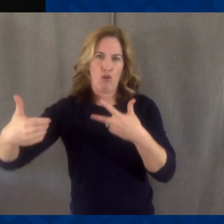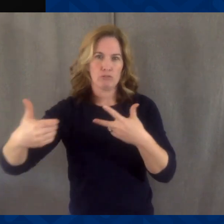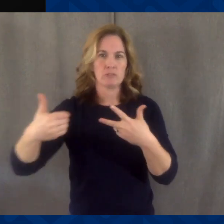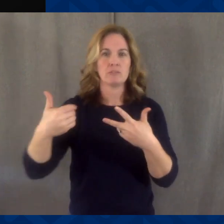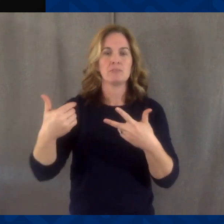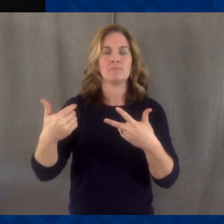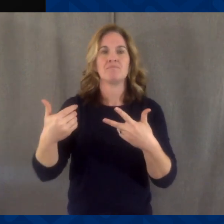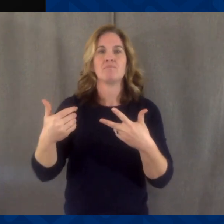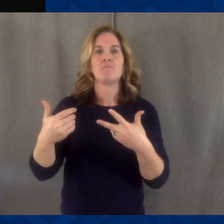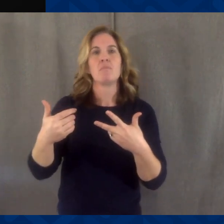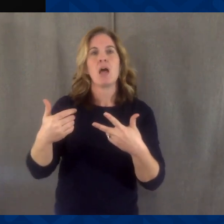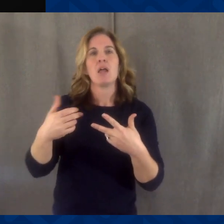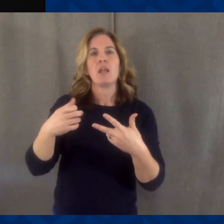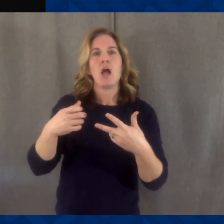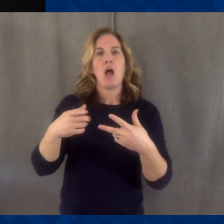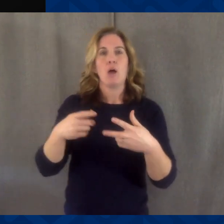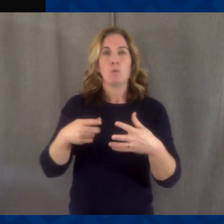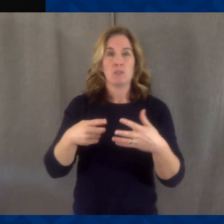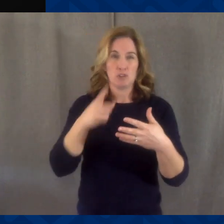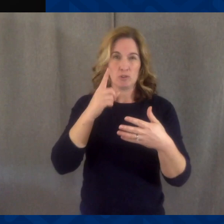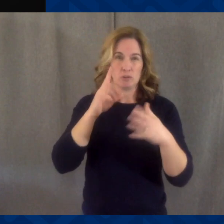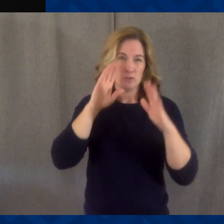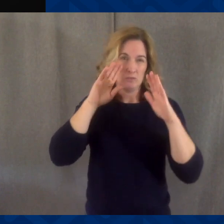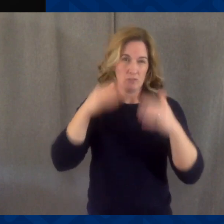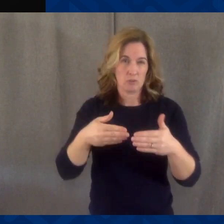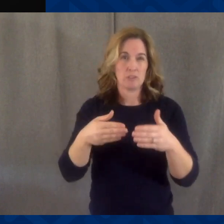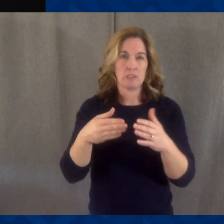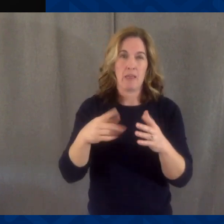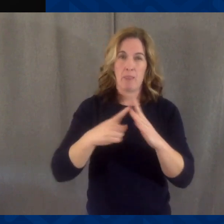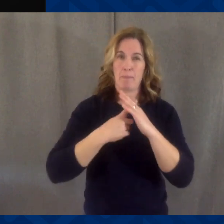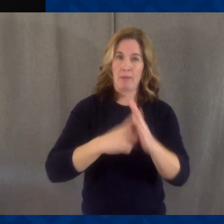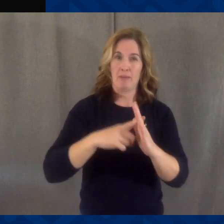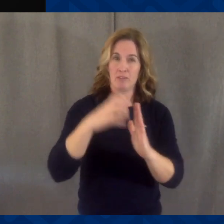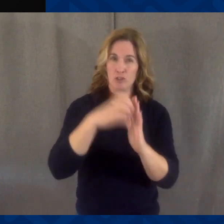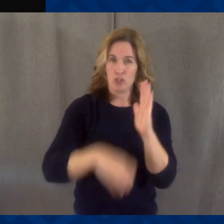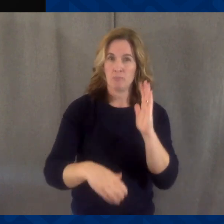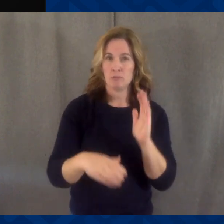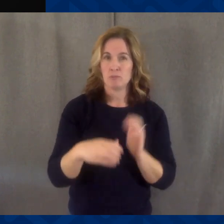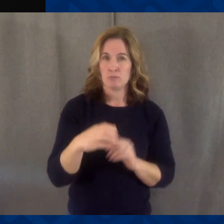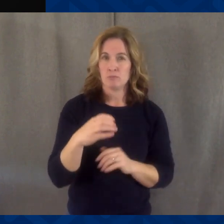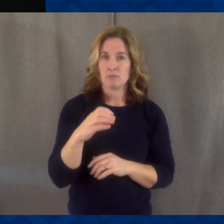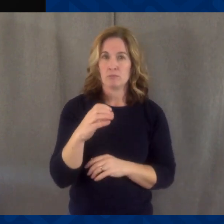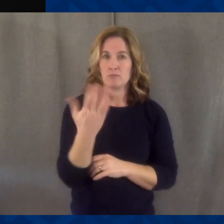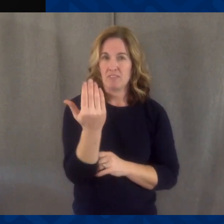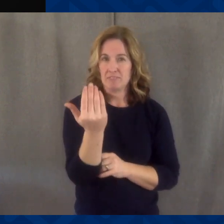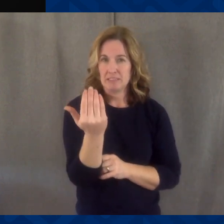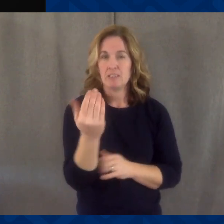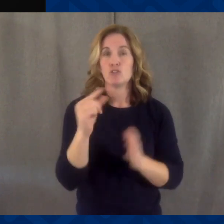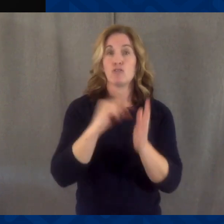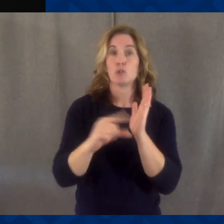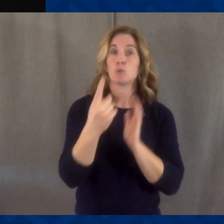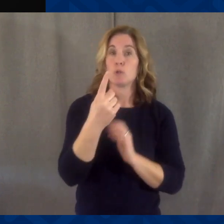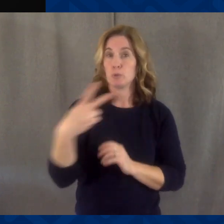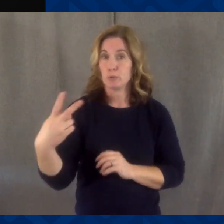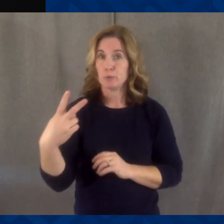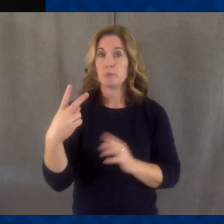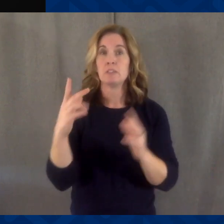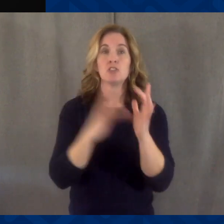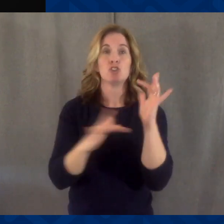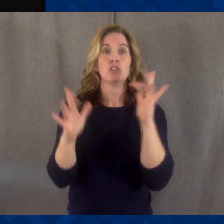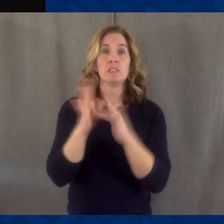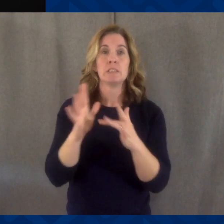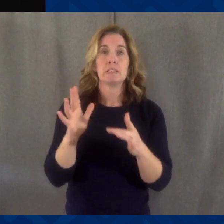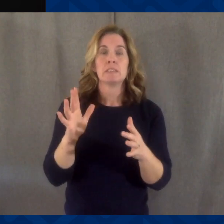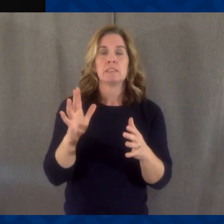about, I want to begin from the beginning of the chapter in Luke 15. So starting in verse 1 and 2 of chapter chapter 15, we're told that